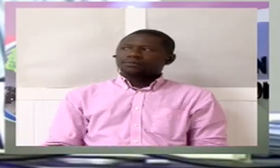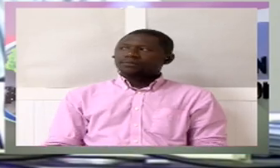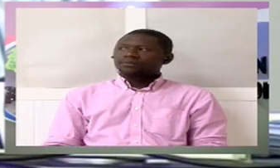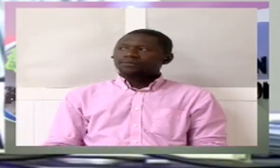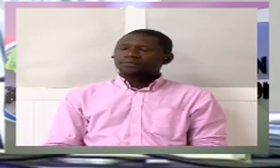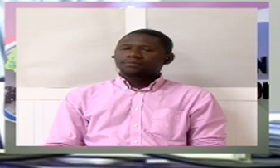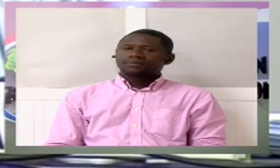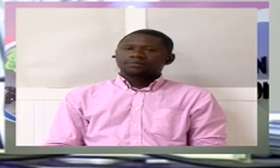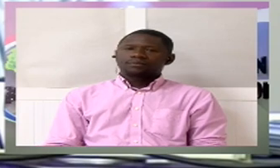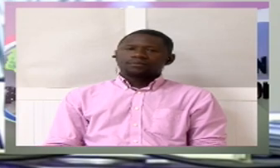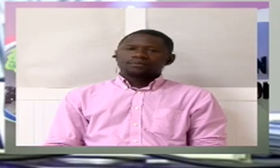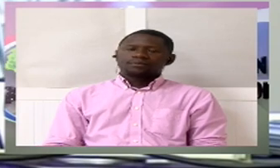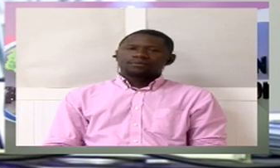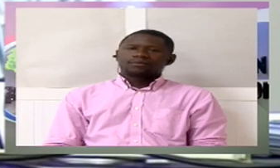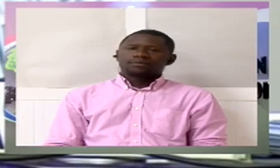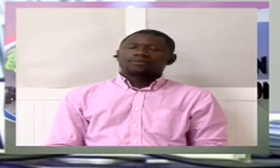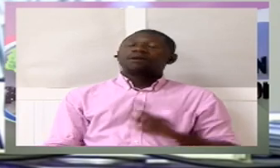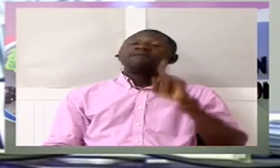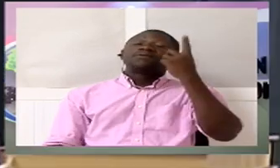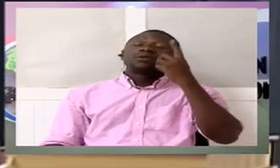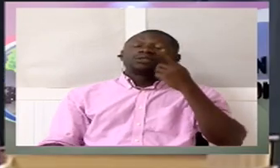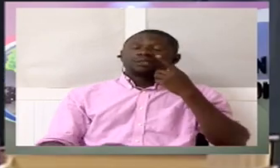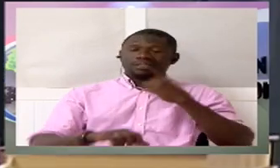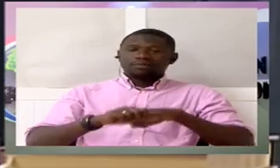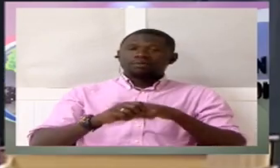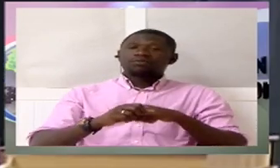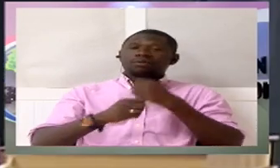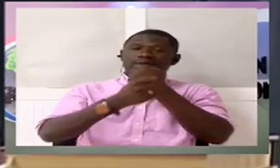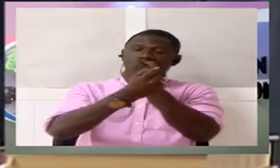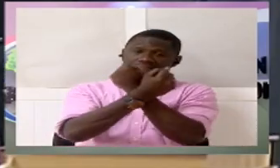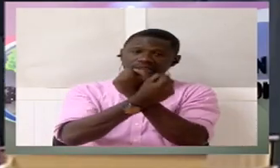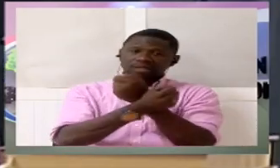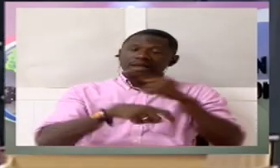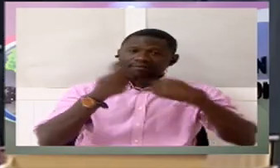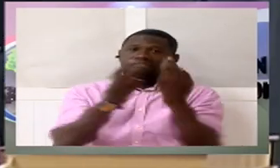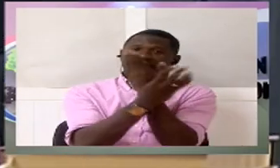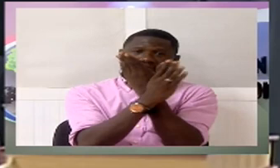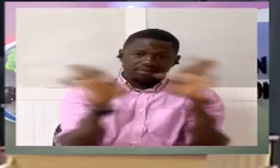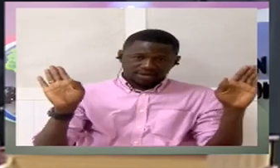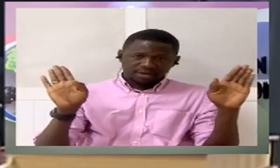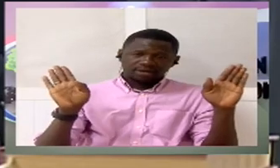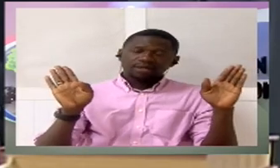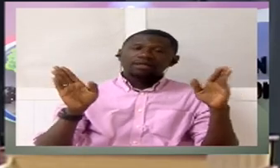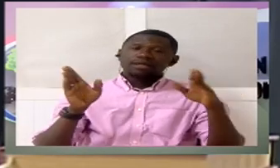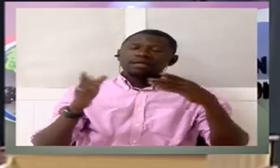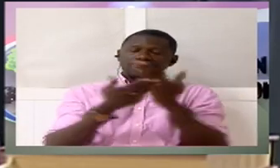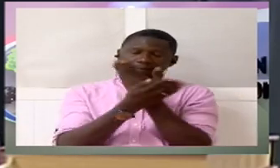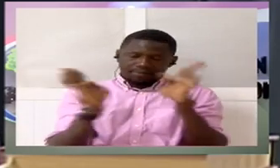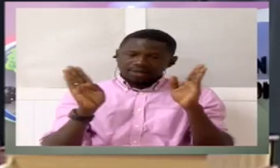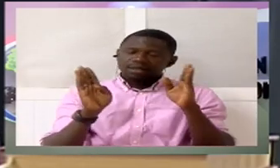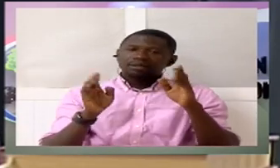he and then subsequently rearrested Amebe mawalem yalo ya mutafolo kele inata bula bel kan ya